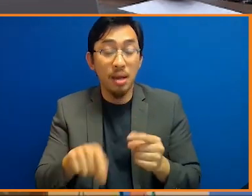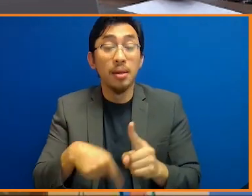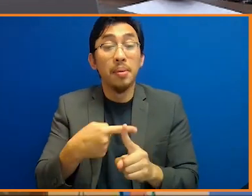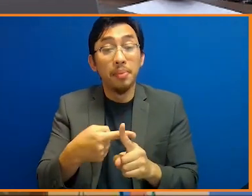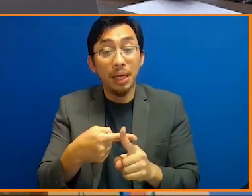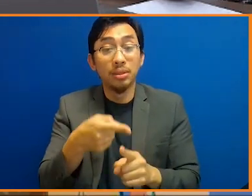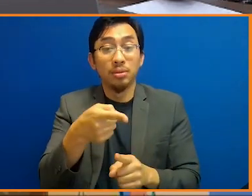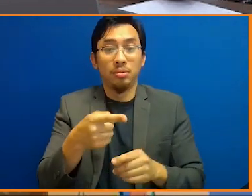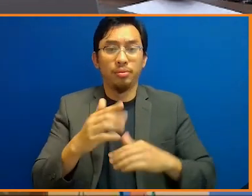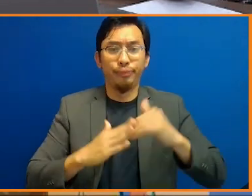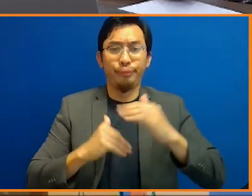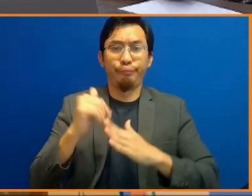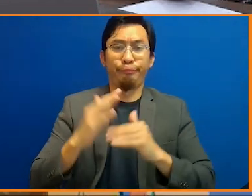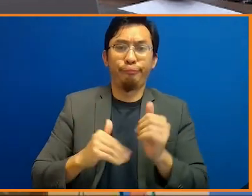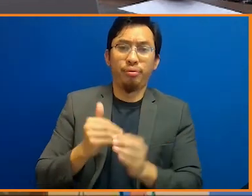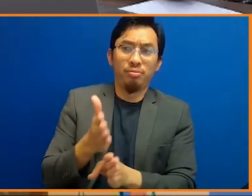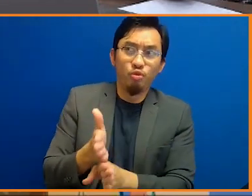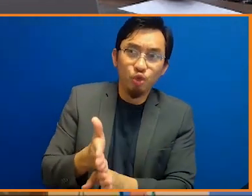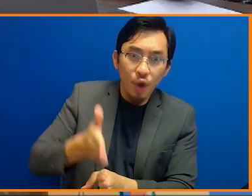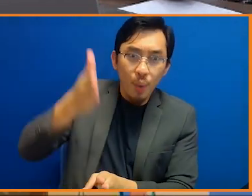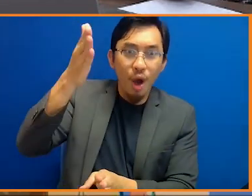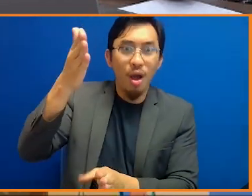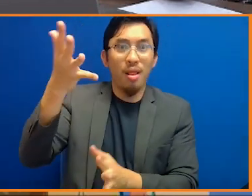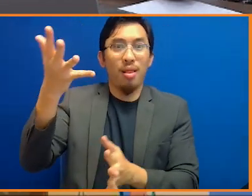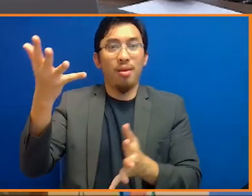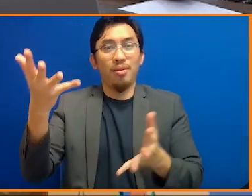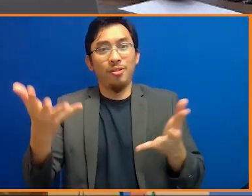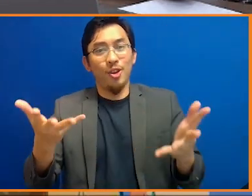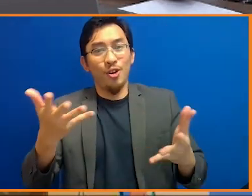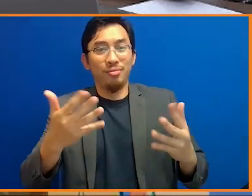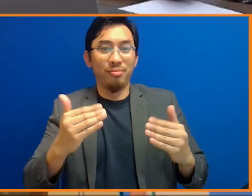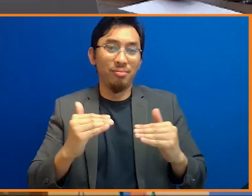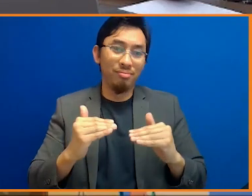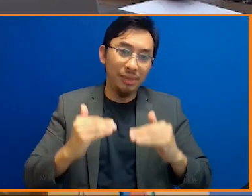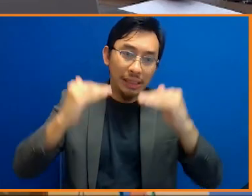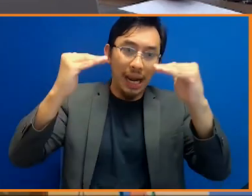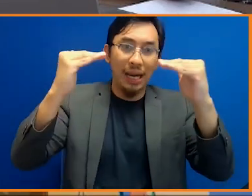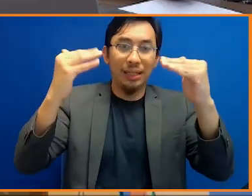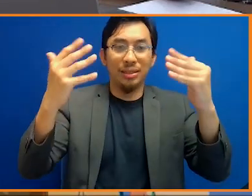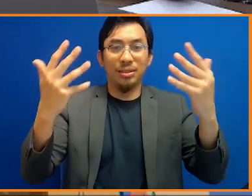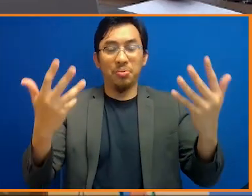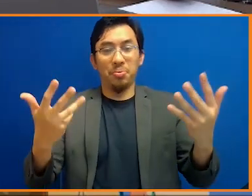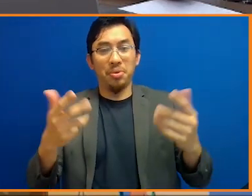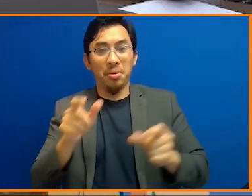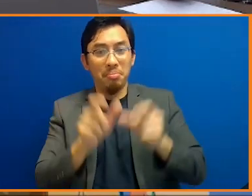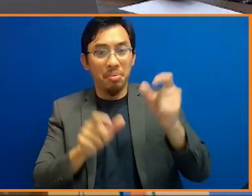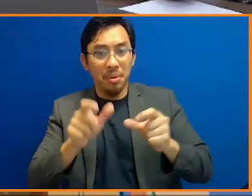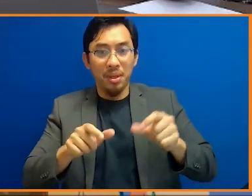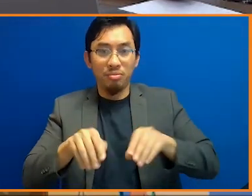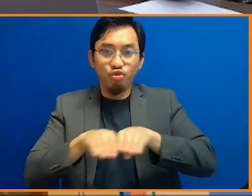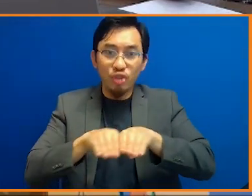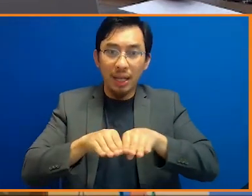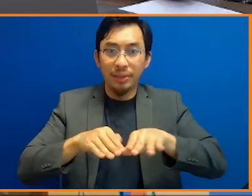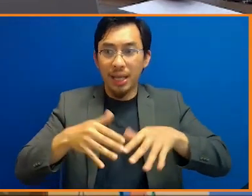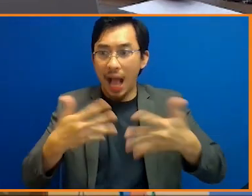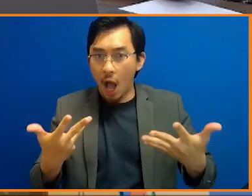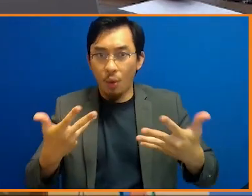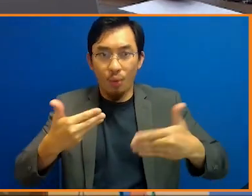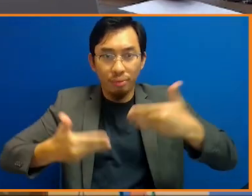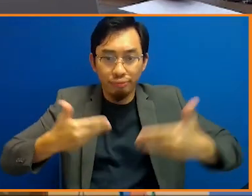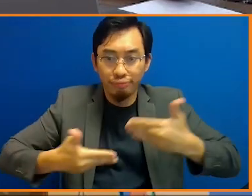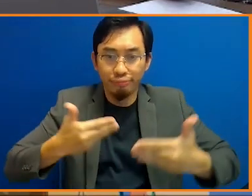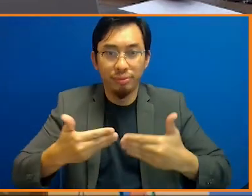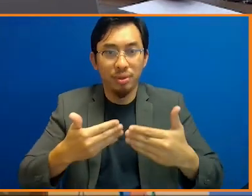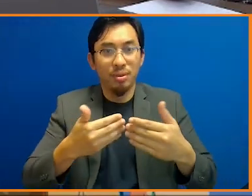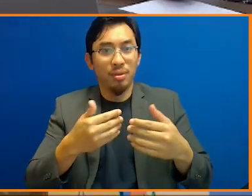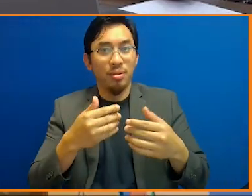Japan. And in terms of infrastructure such as seawall. So, however, is there any